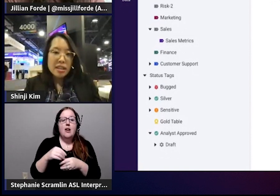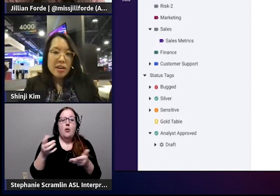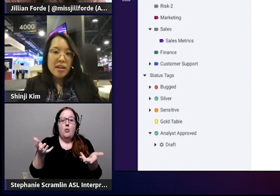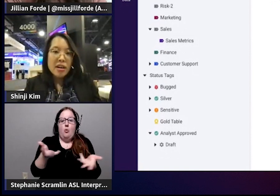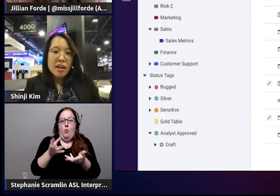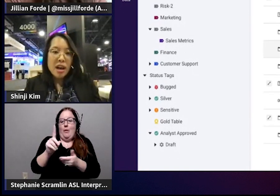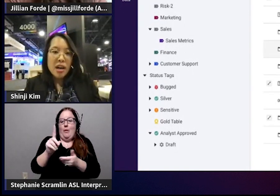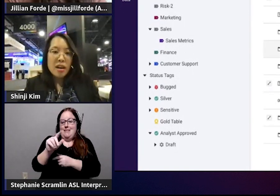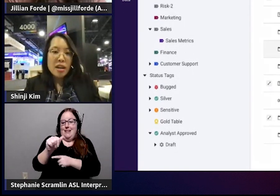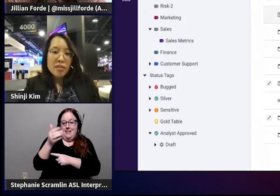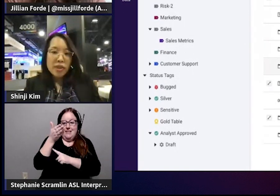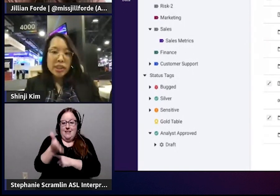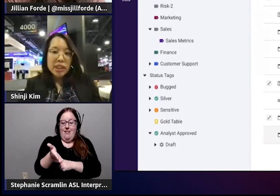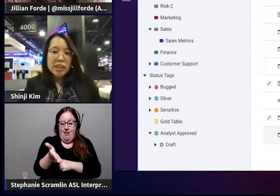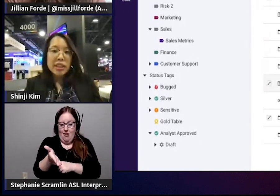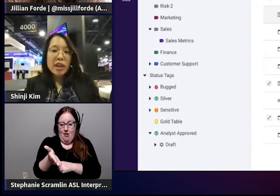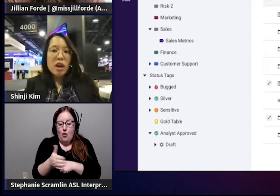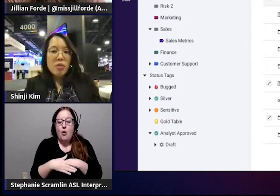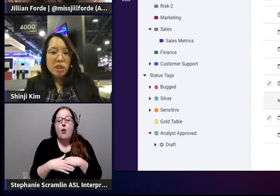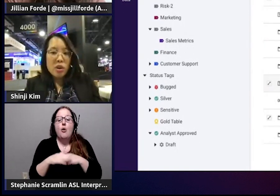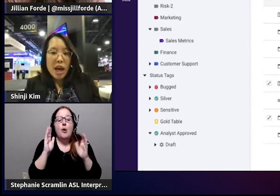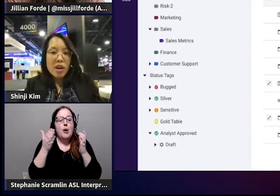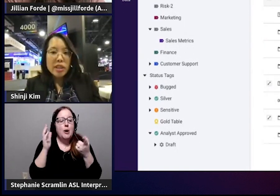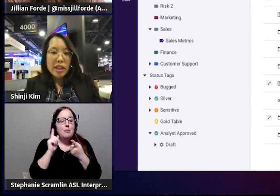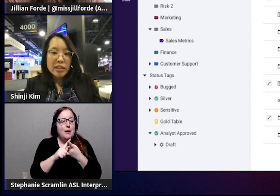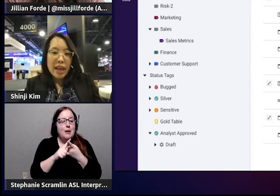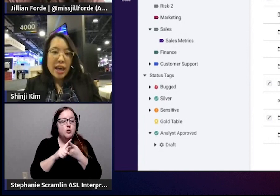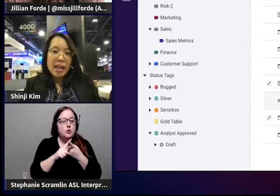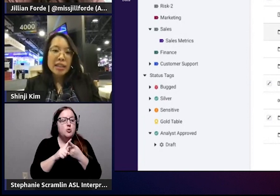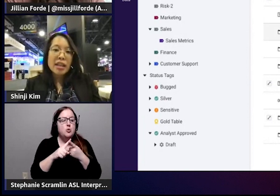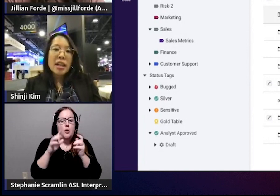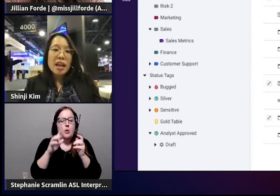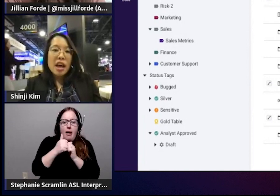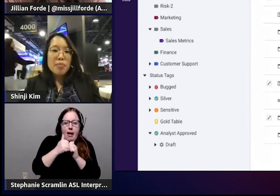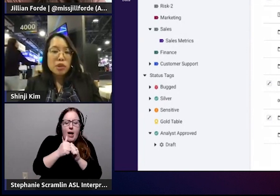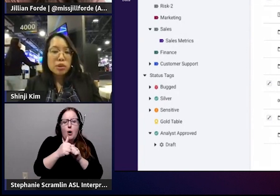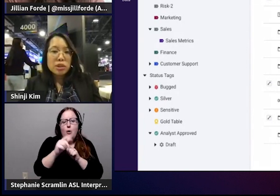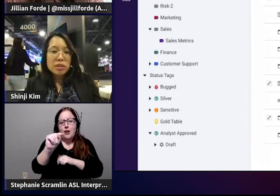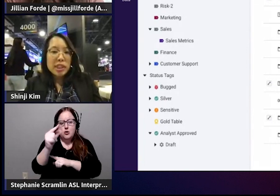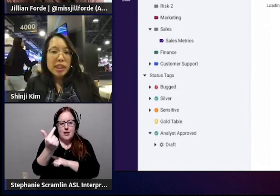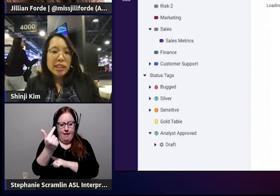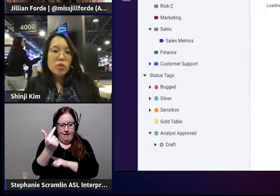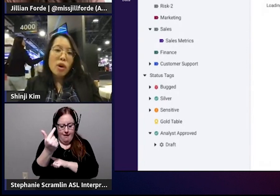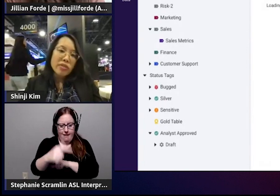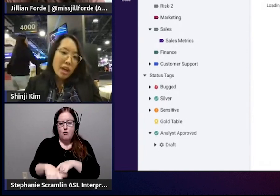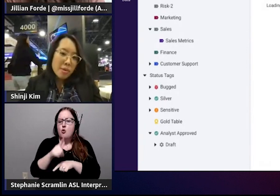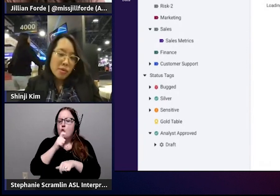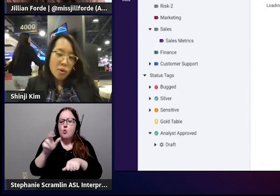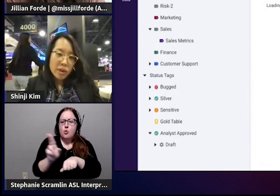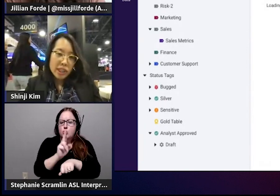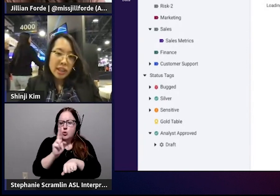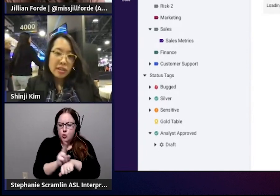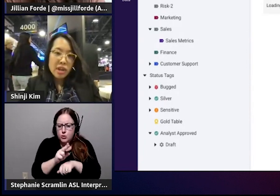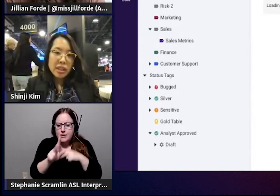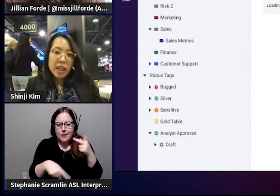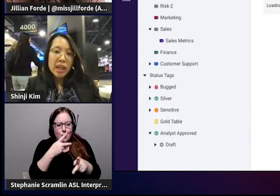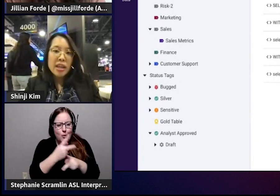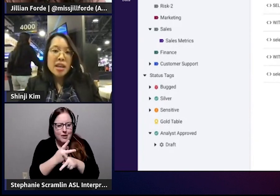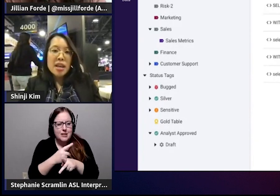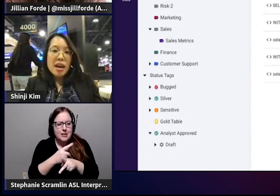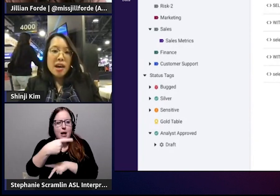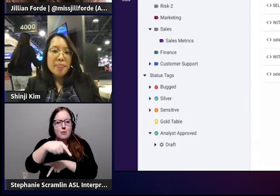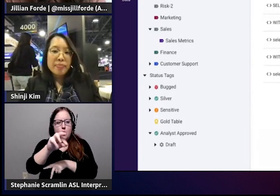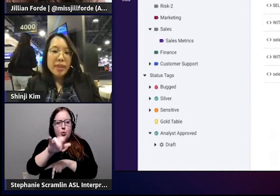in here versus how they are tagged, who's using this, what type of queries are